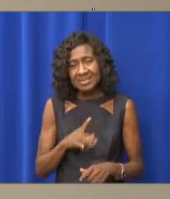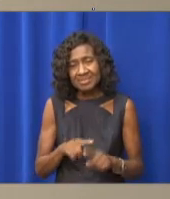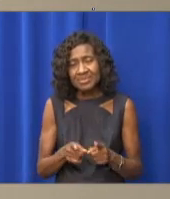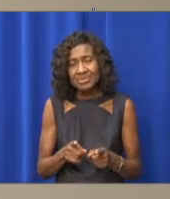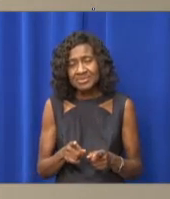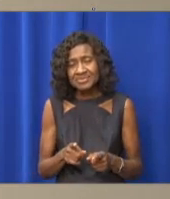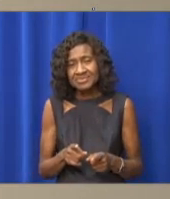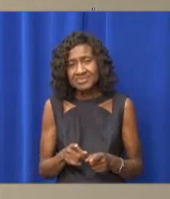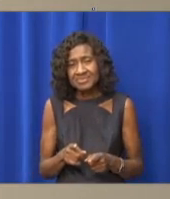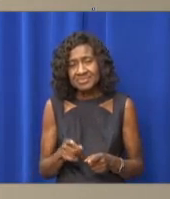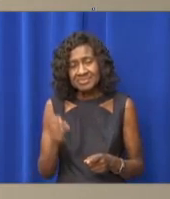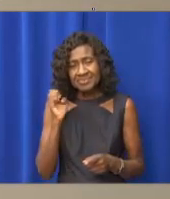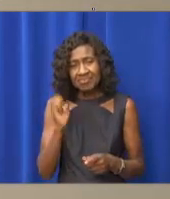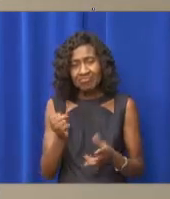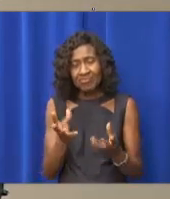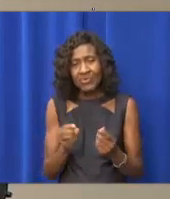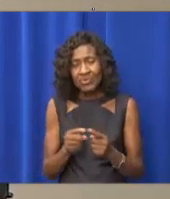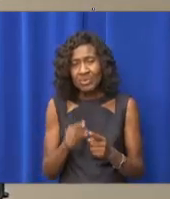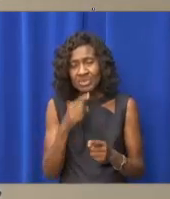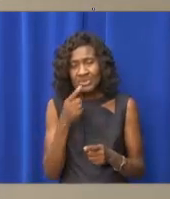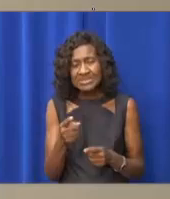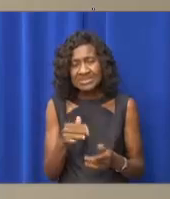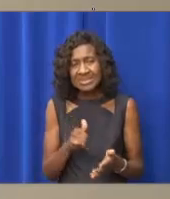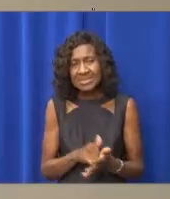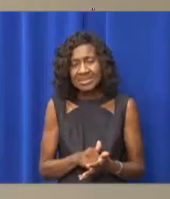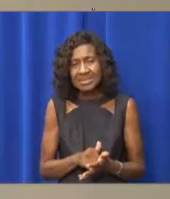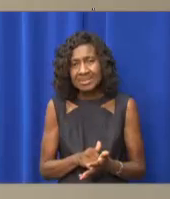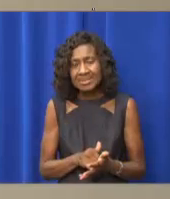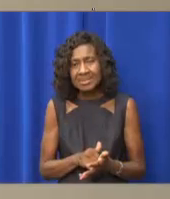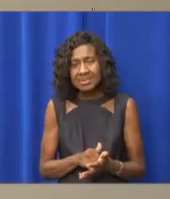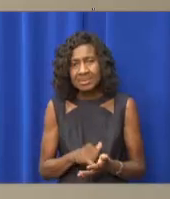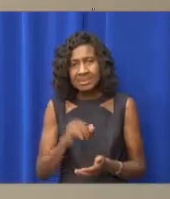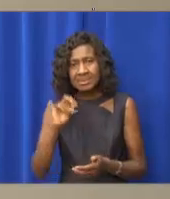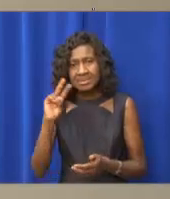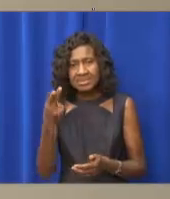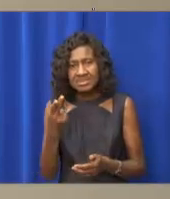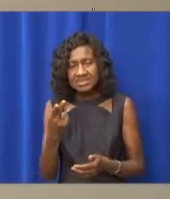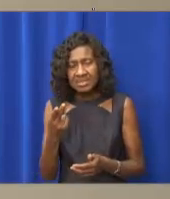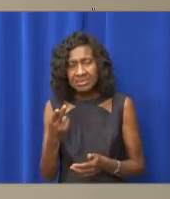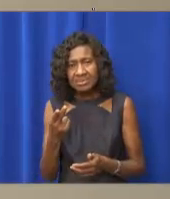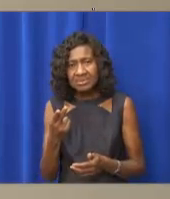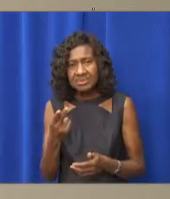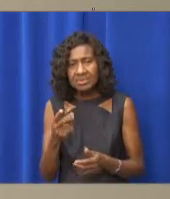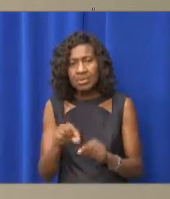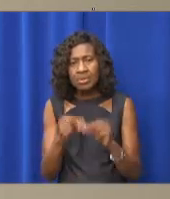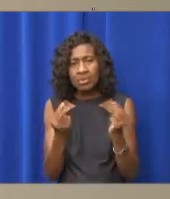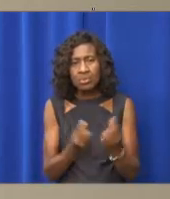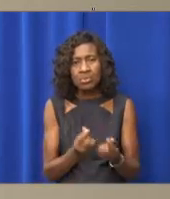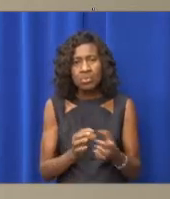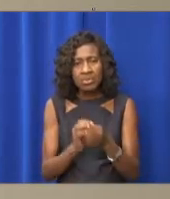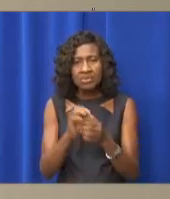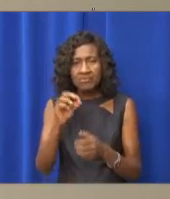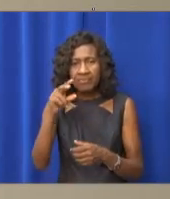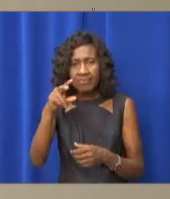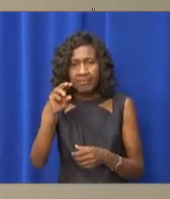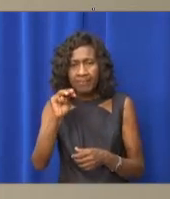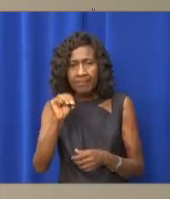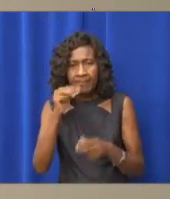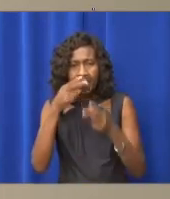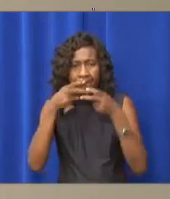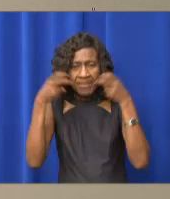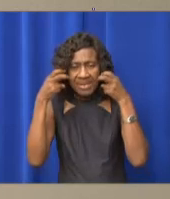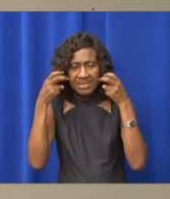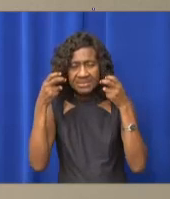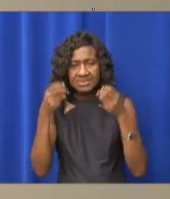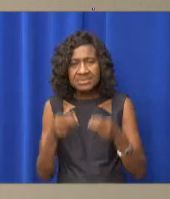I just wanted to mention that the second set of masks has arrived, and I think an email should have been